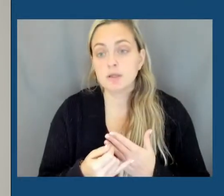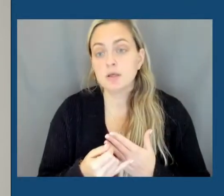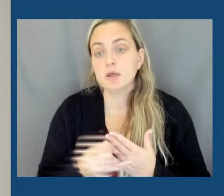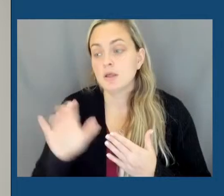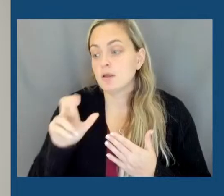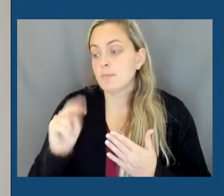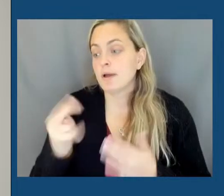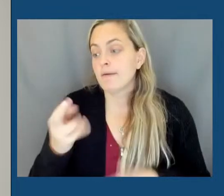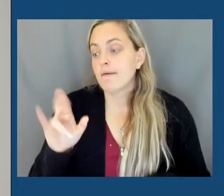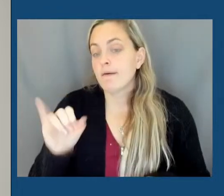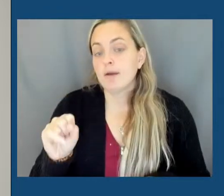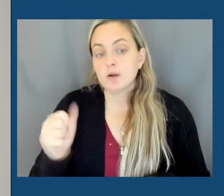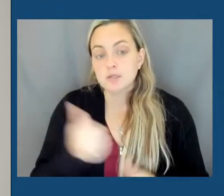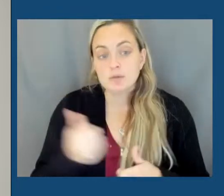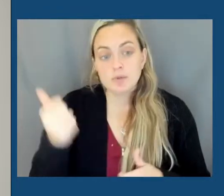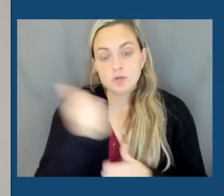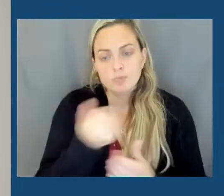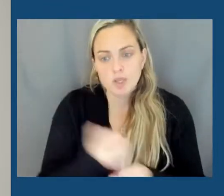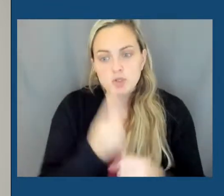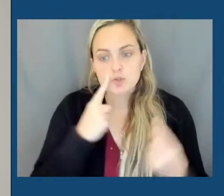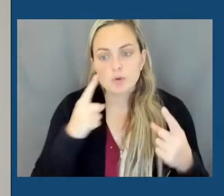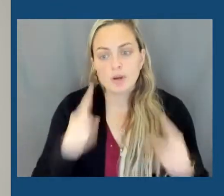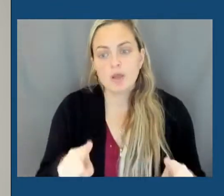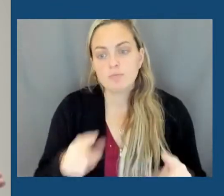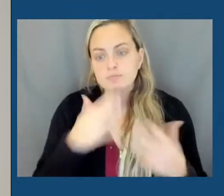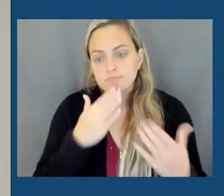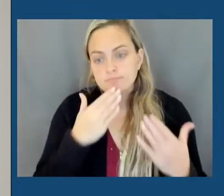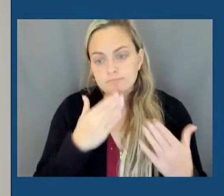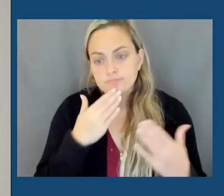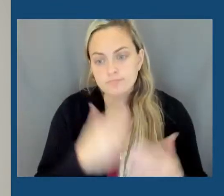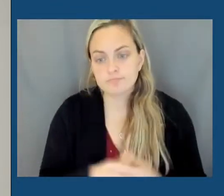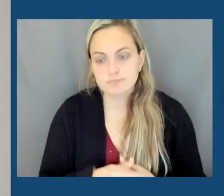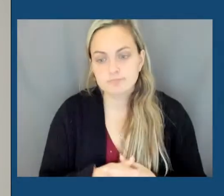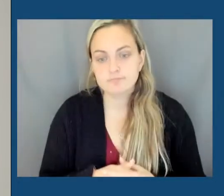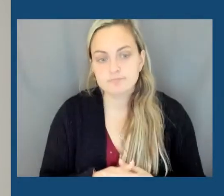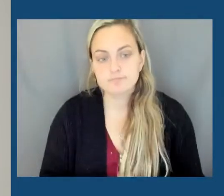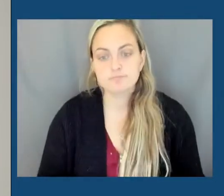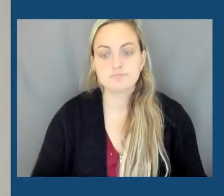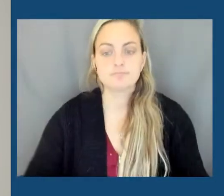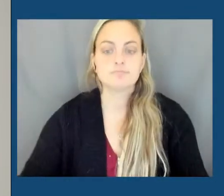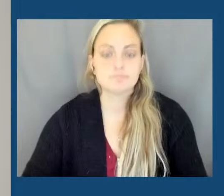Biden-Harris administration made it happen. I'm forever grateful to them as well. Thank you, Madam Secretary.